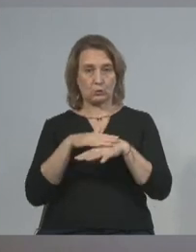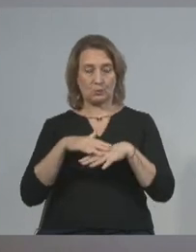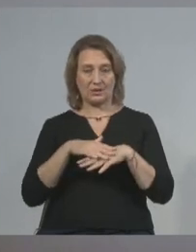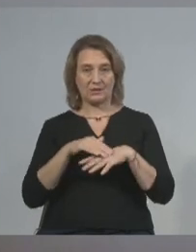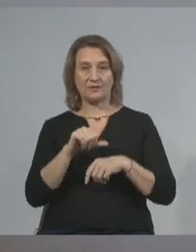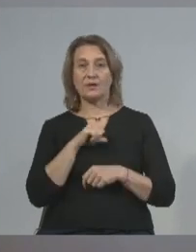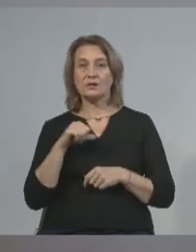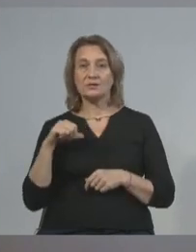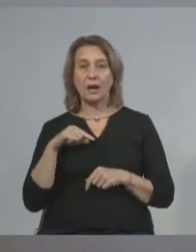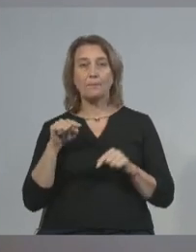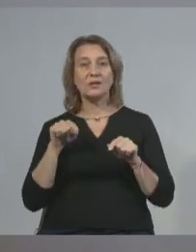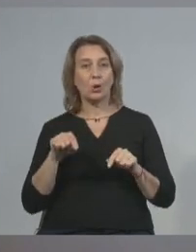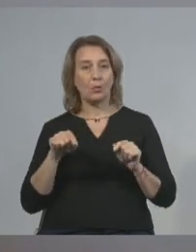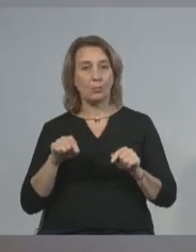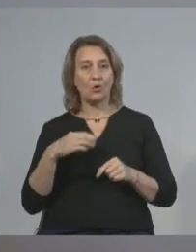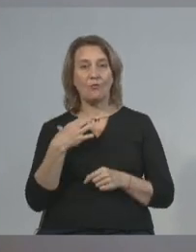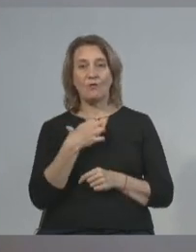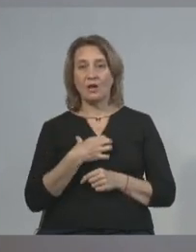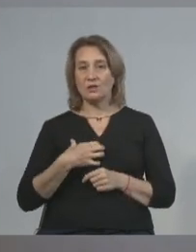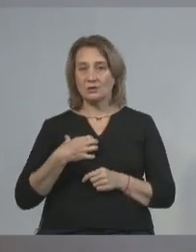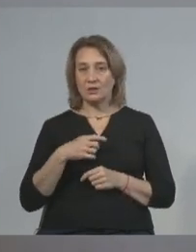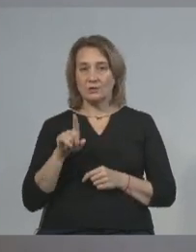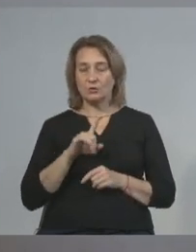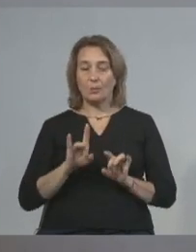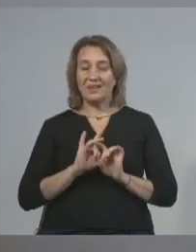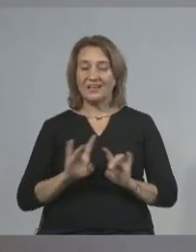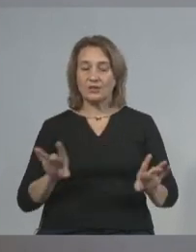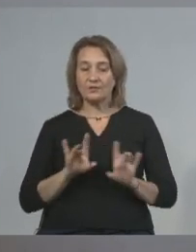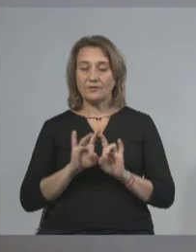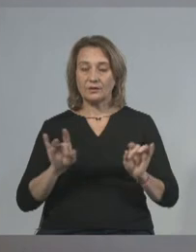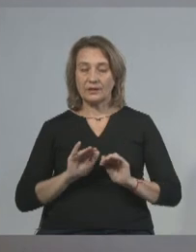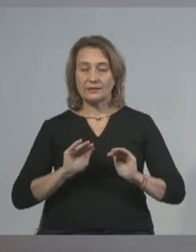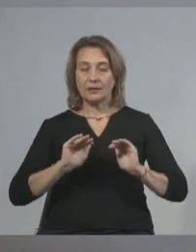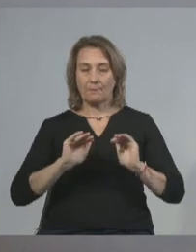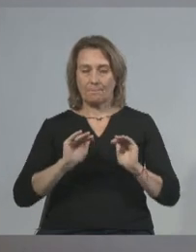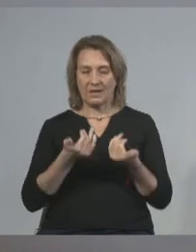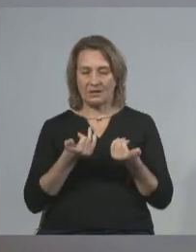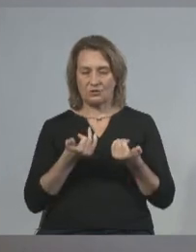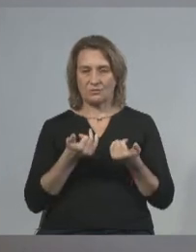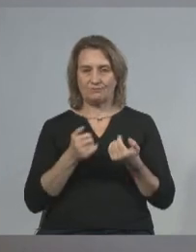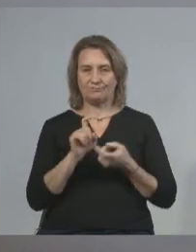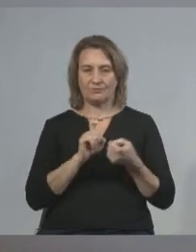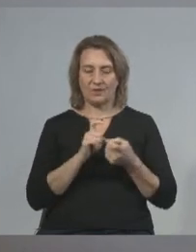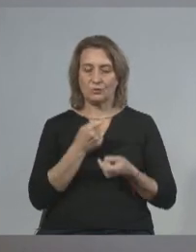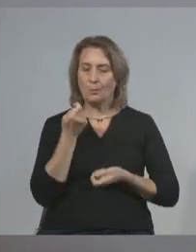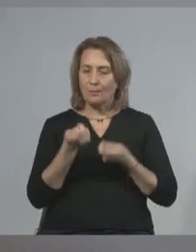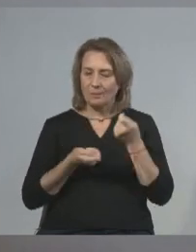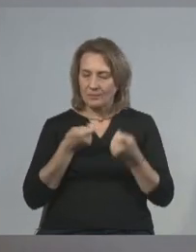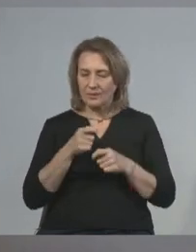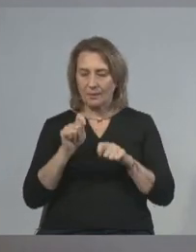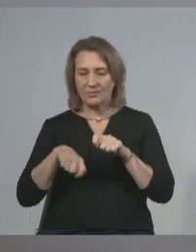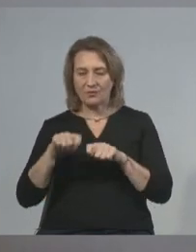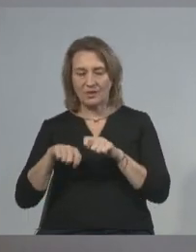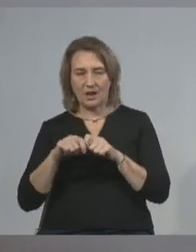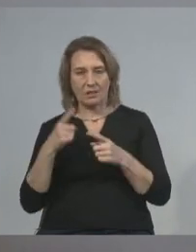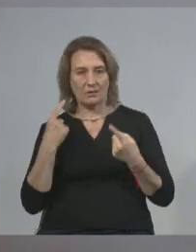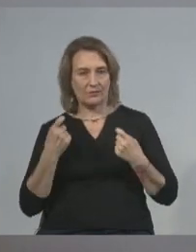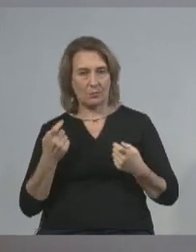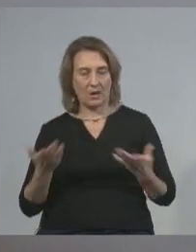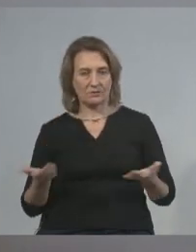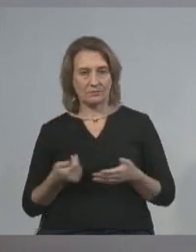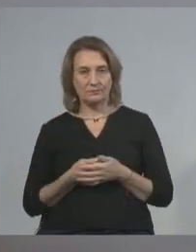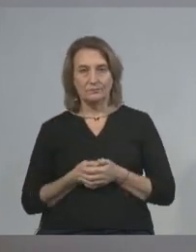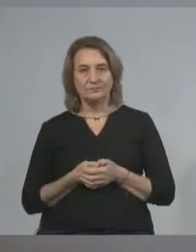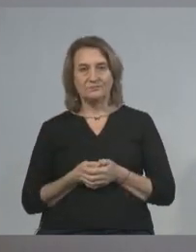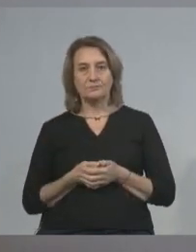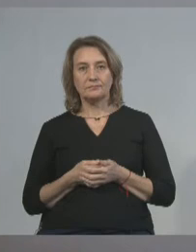reports and we have to remind ourselves what is the mission of good journalism um for beginning